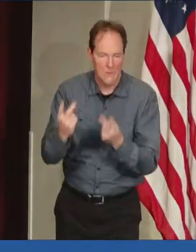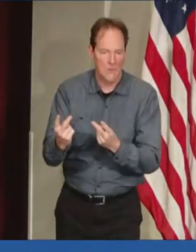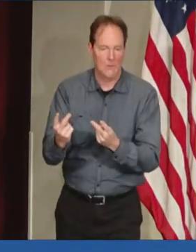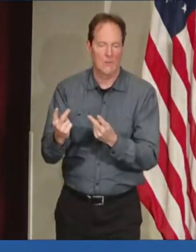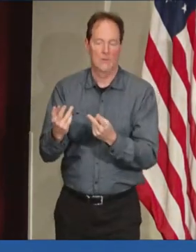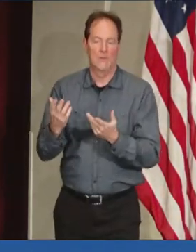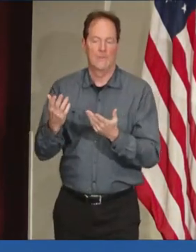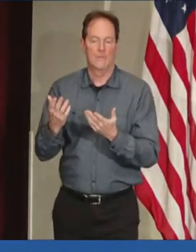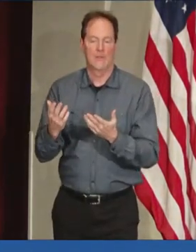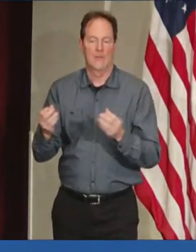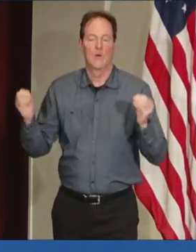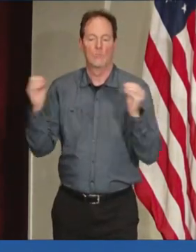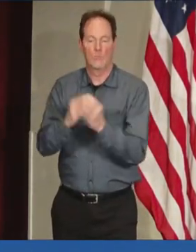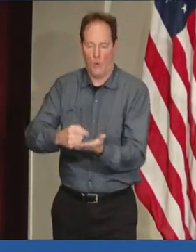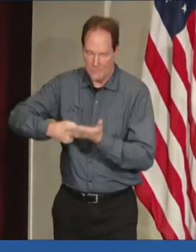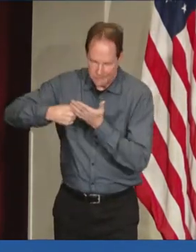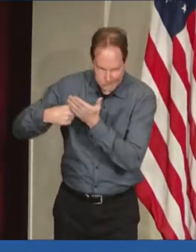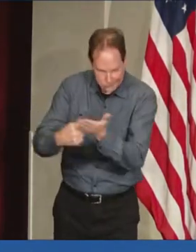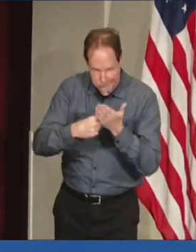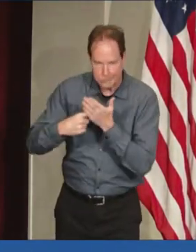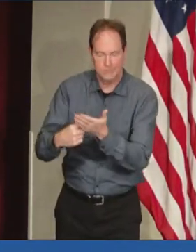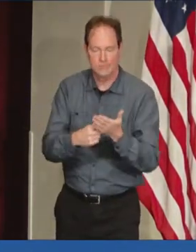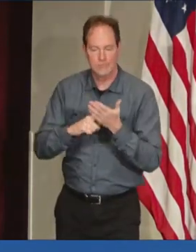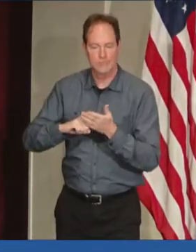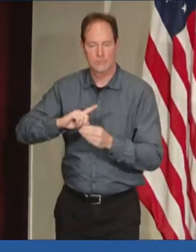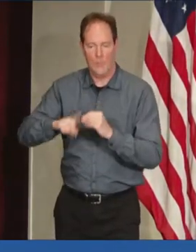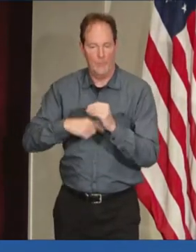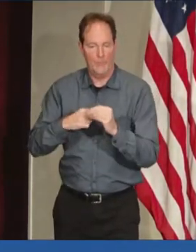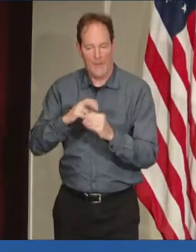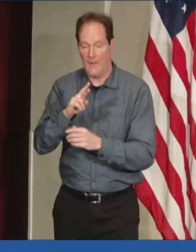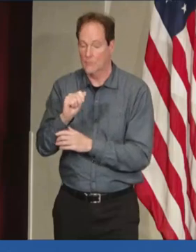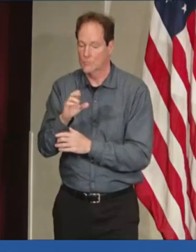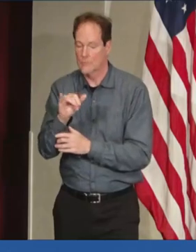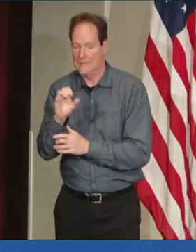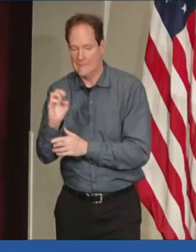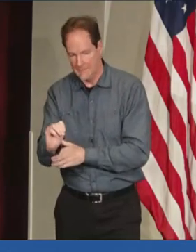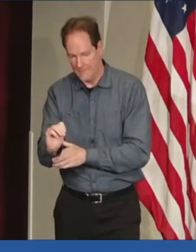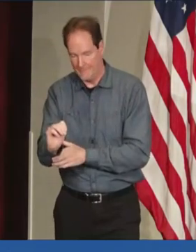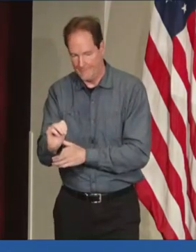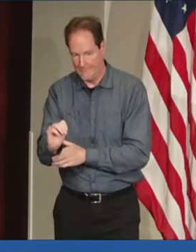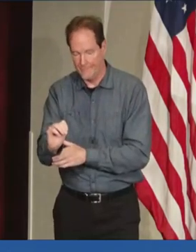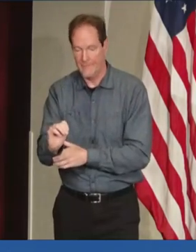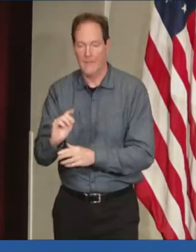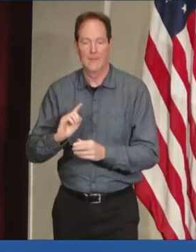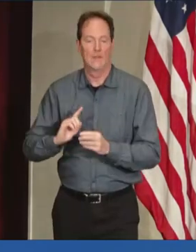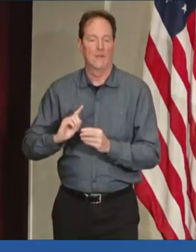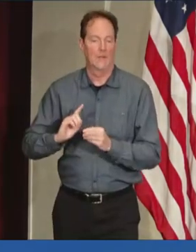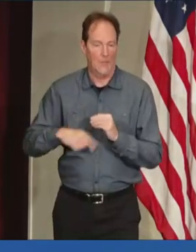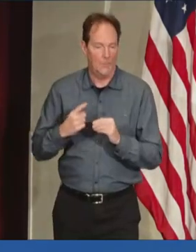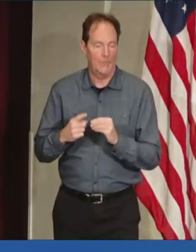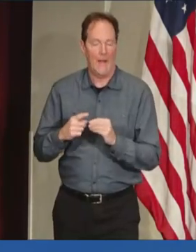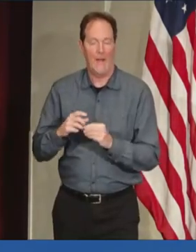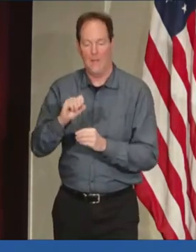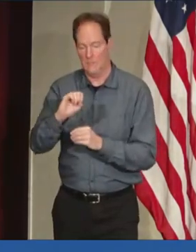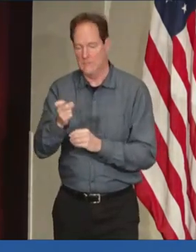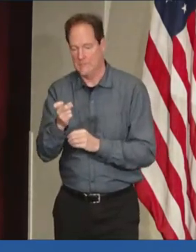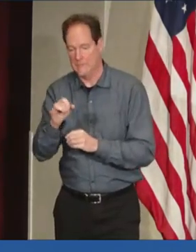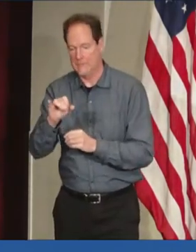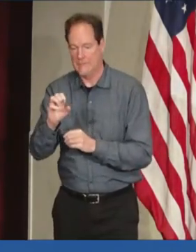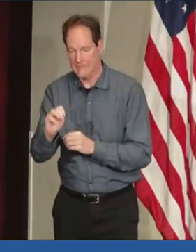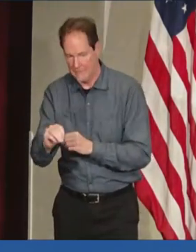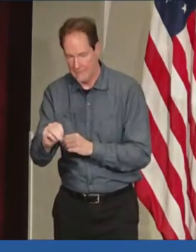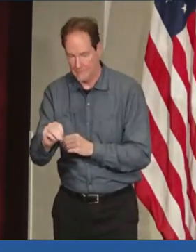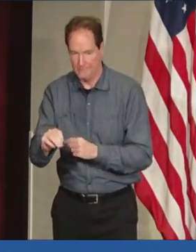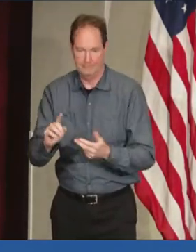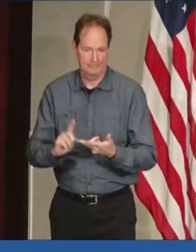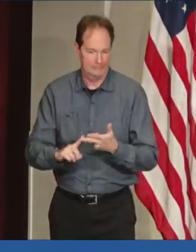there was more discussion going on about racism, about sexism, about